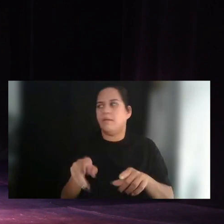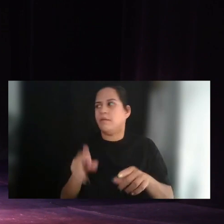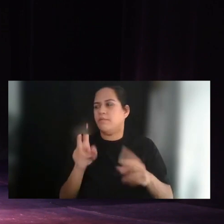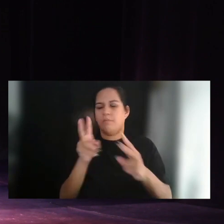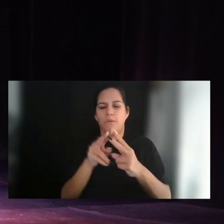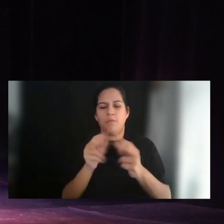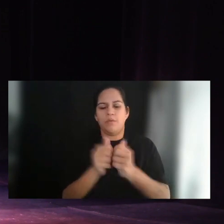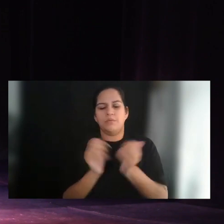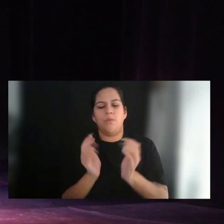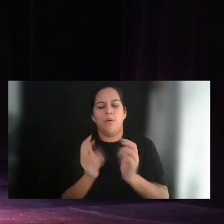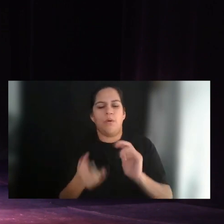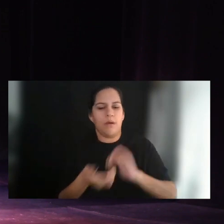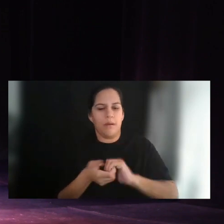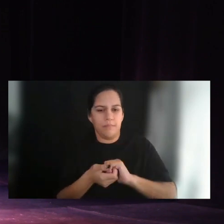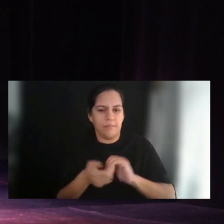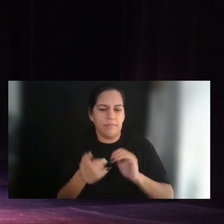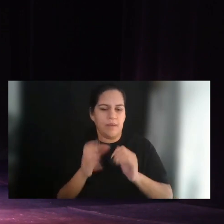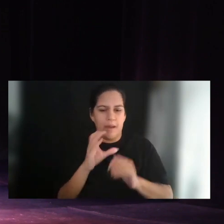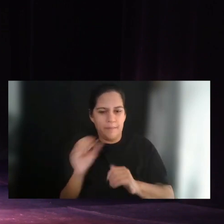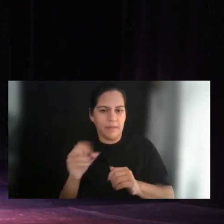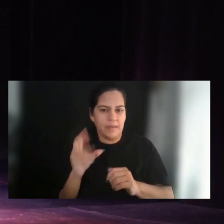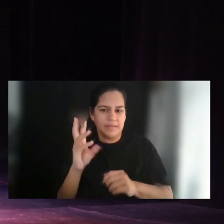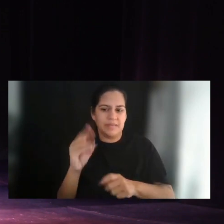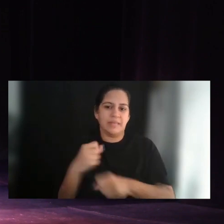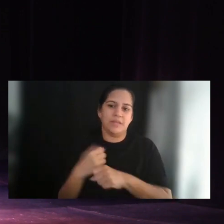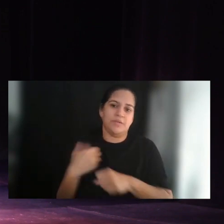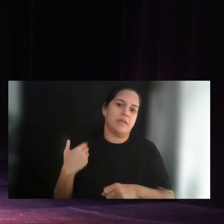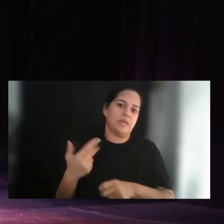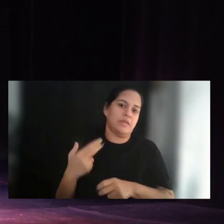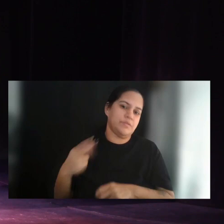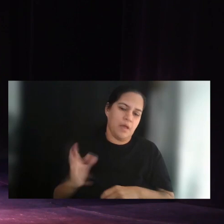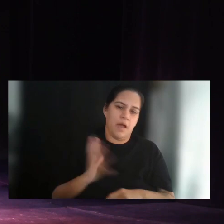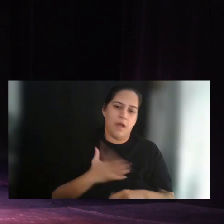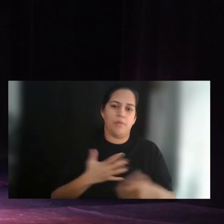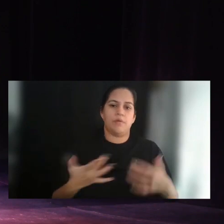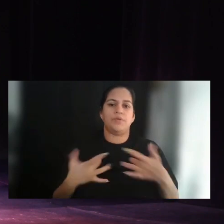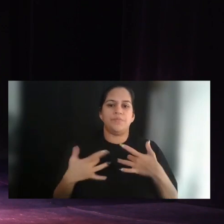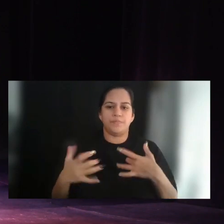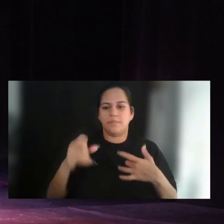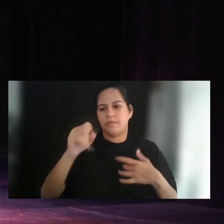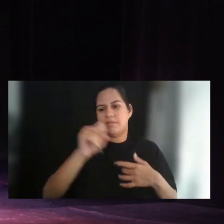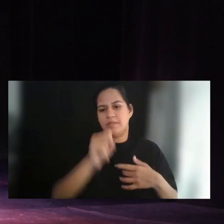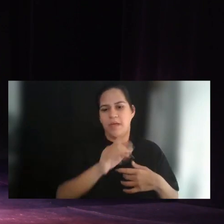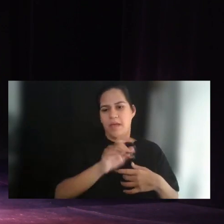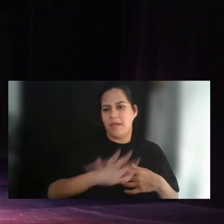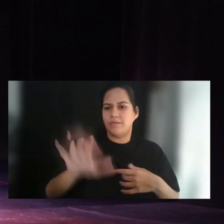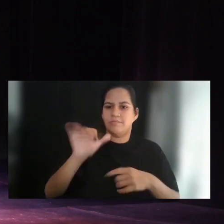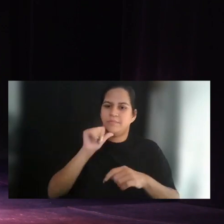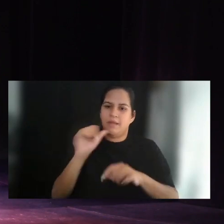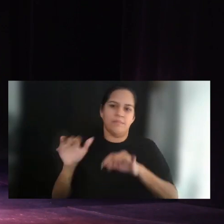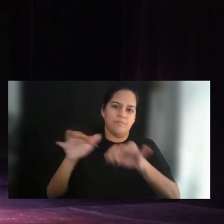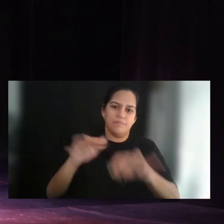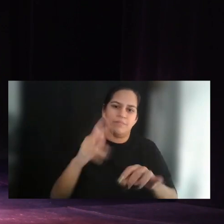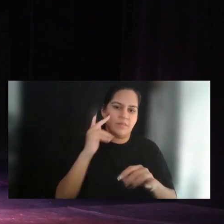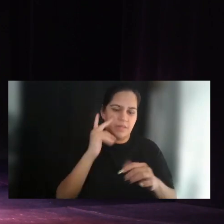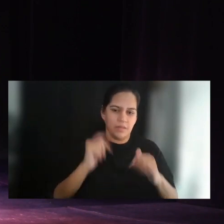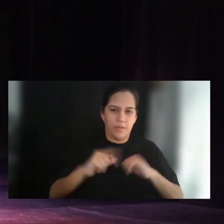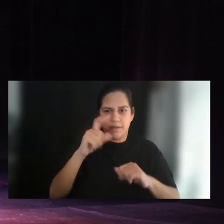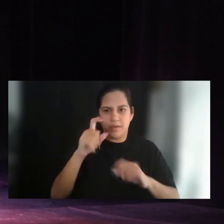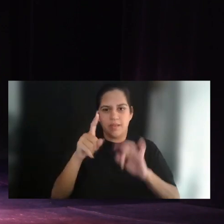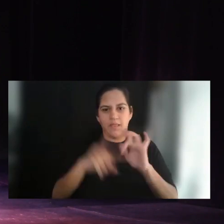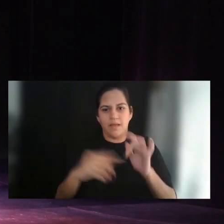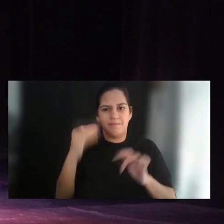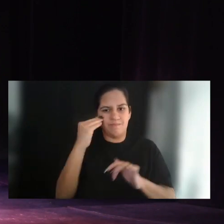60-year history. So our major concern was that South Asian audiences wouldn't come out to see the show because of lack of familiarity with the Shaw,